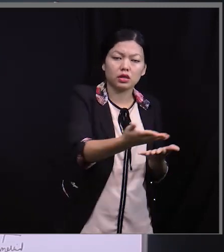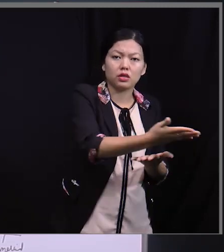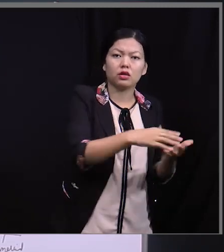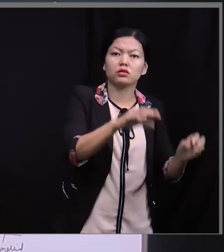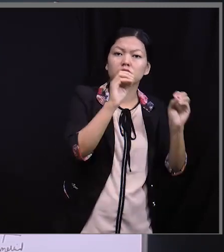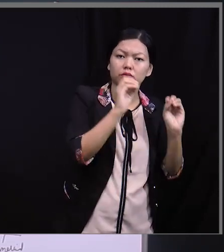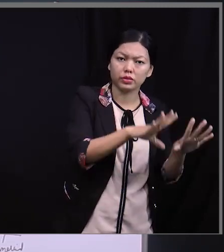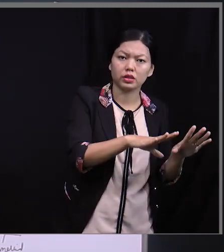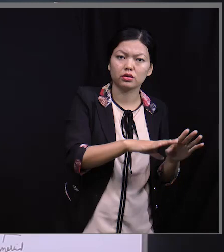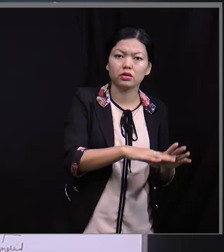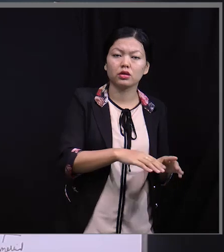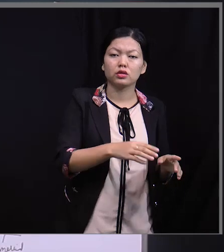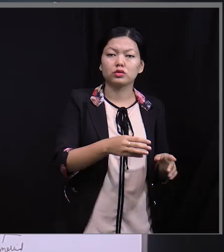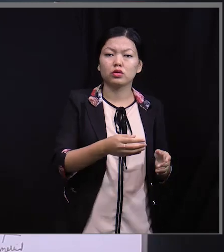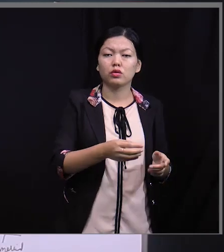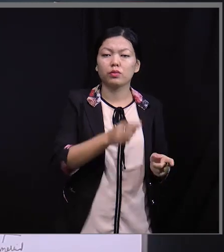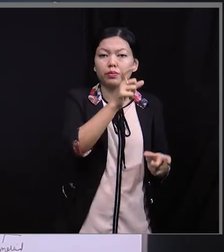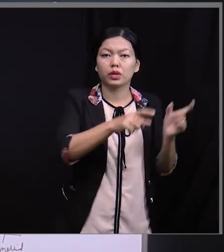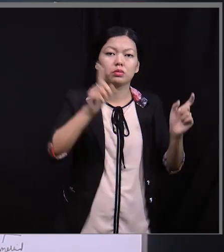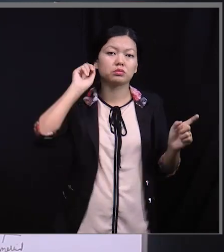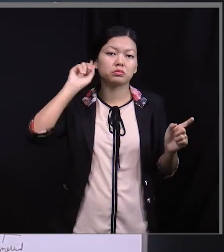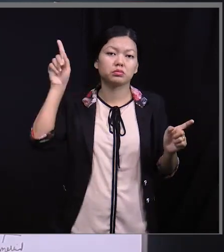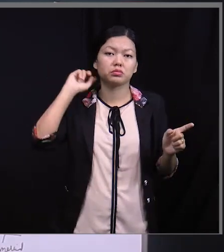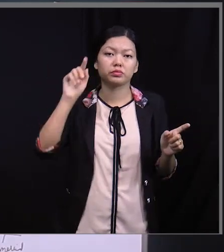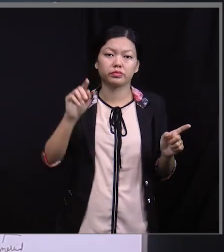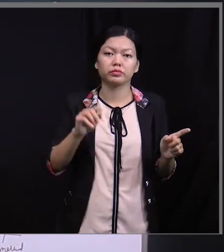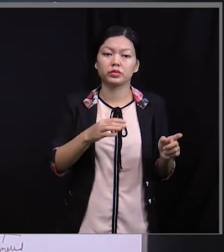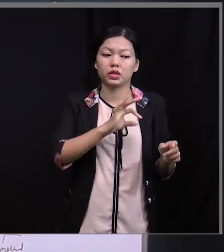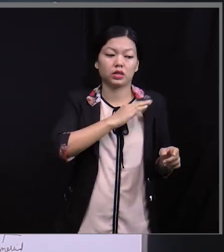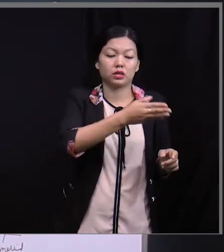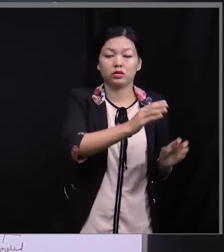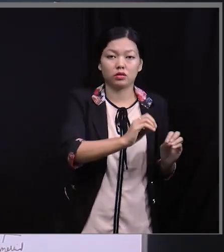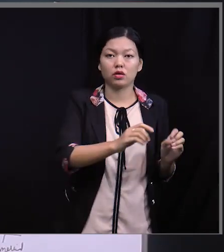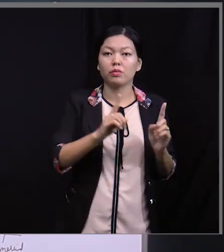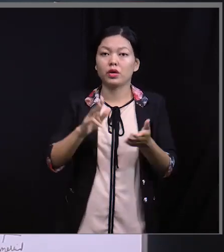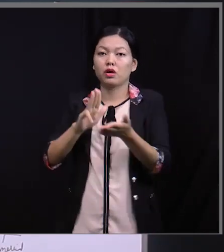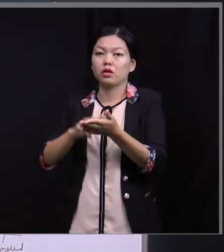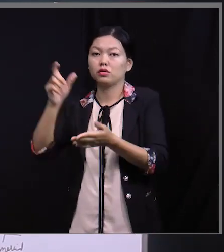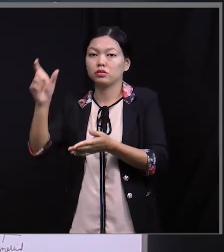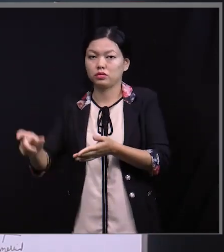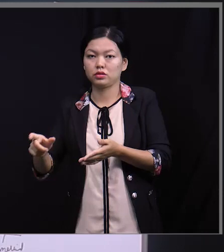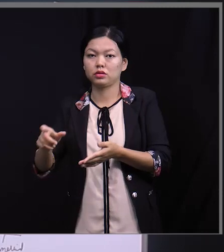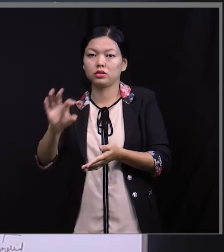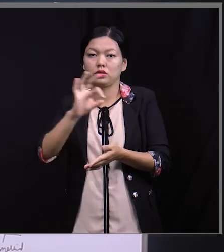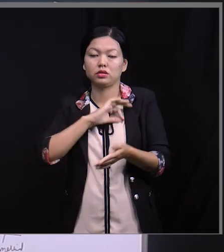the barren land where people once thought that nothing can grow there. Next is